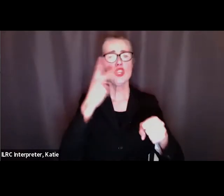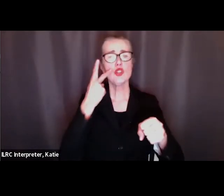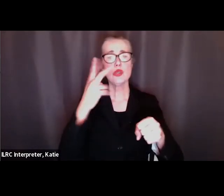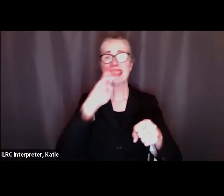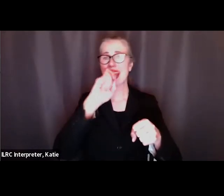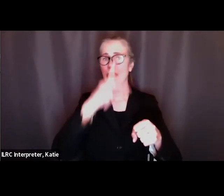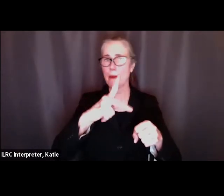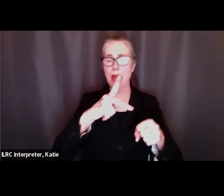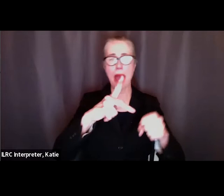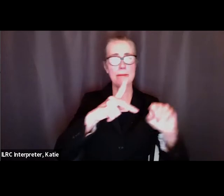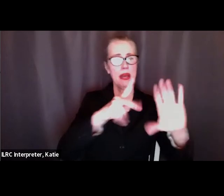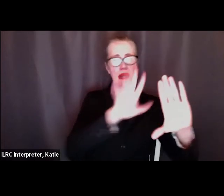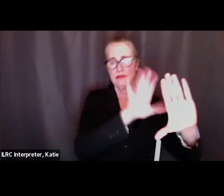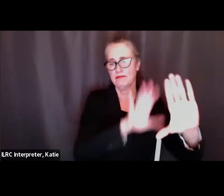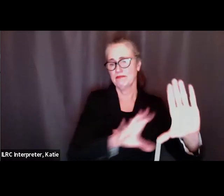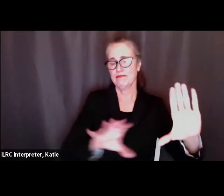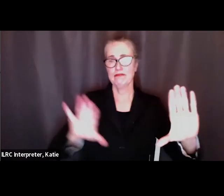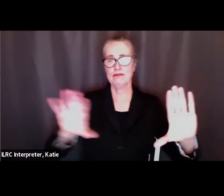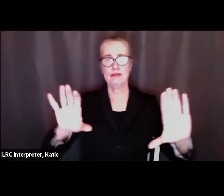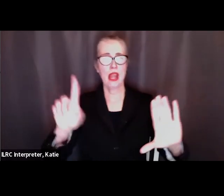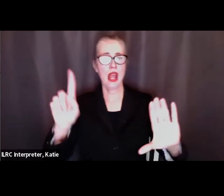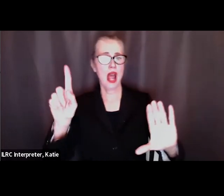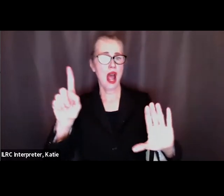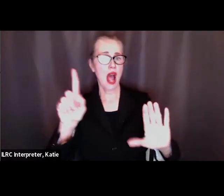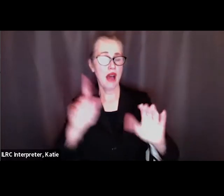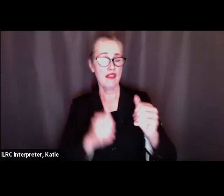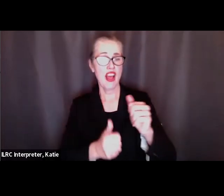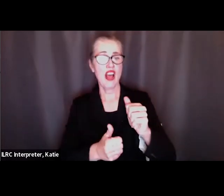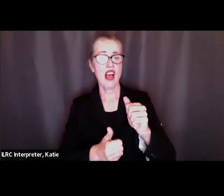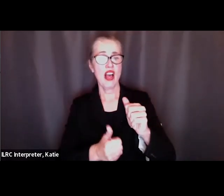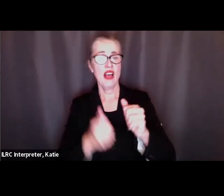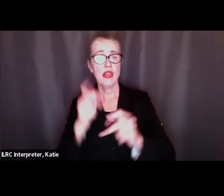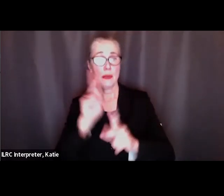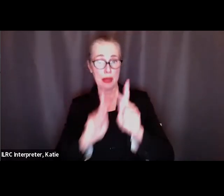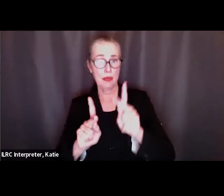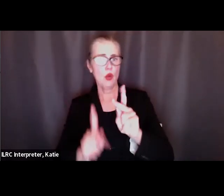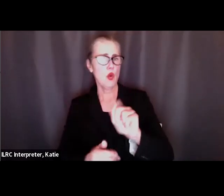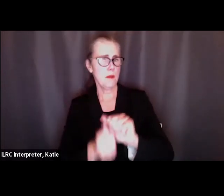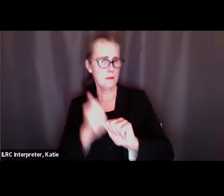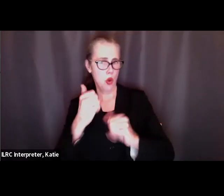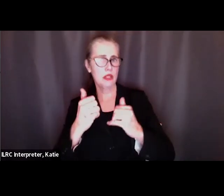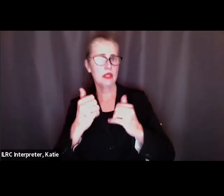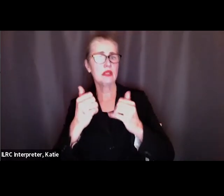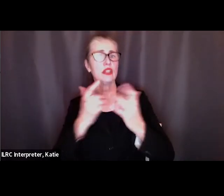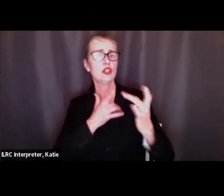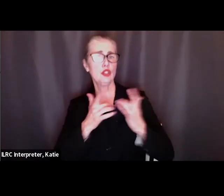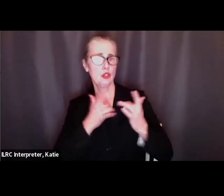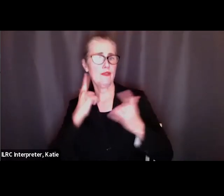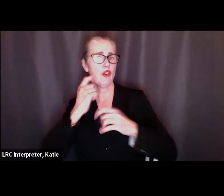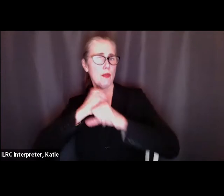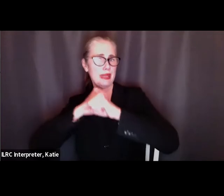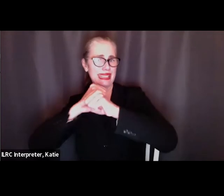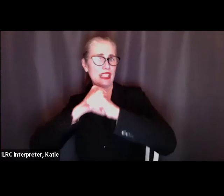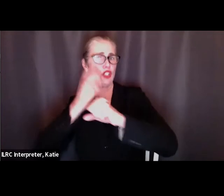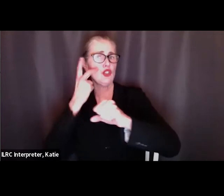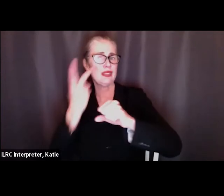heat map of our highest protected class here and you can see some of the figures on the right